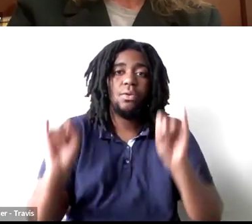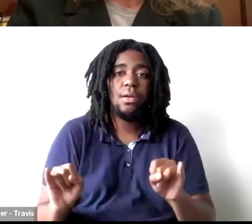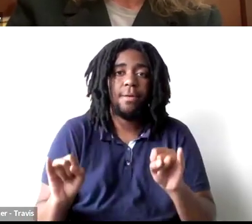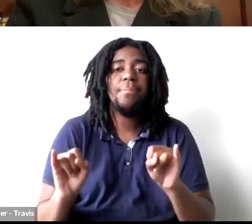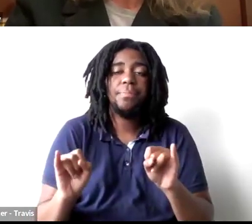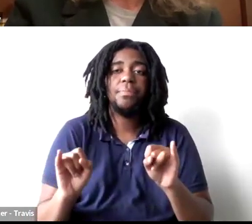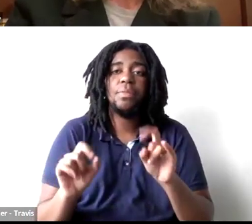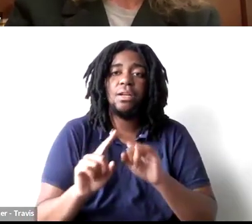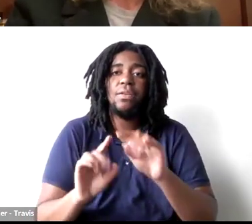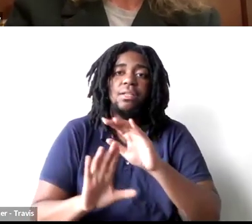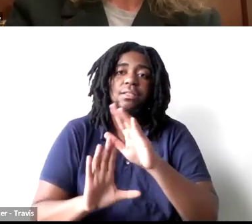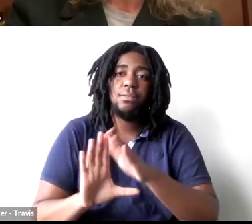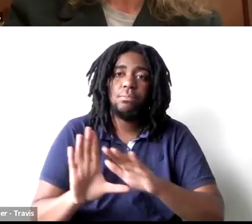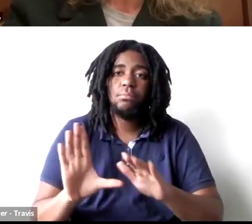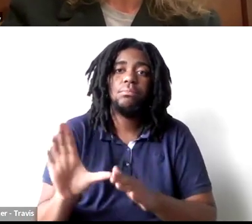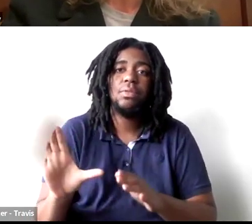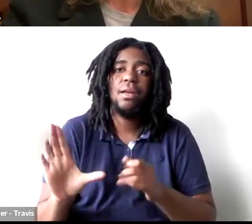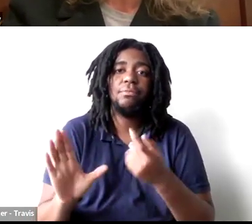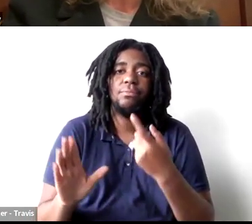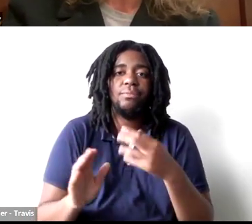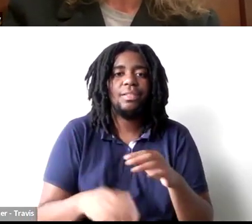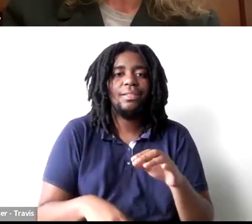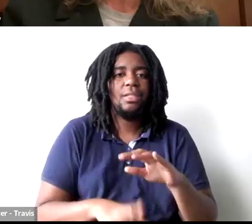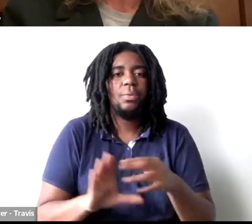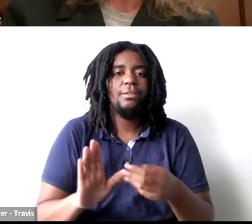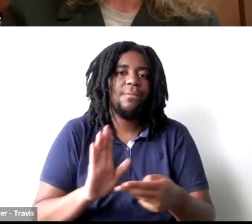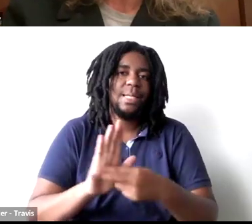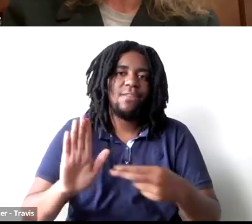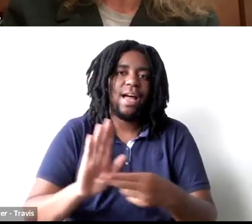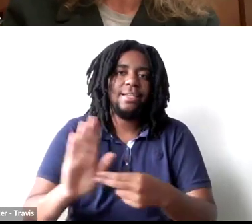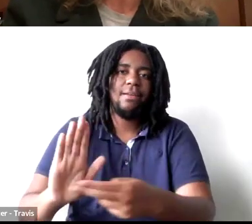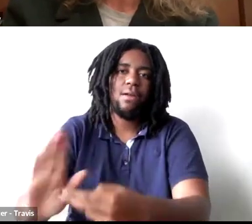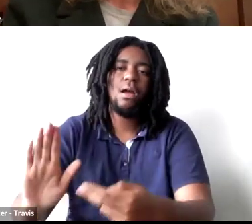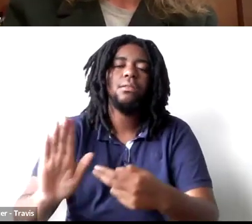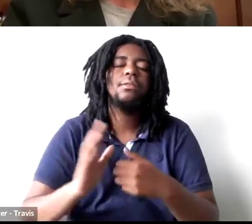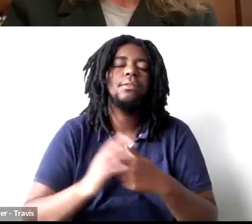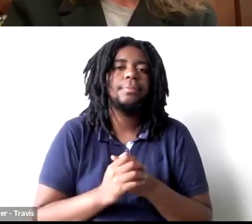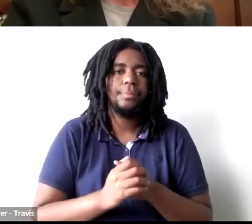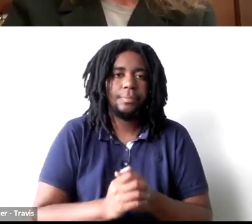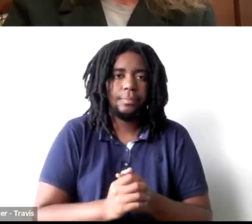they have been identifying people in silhouettes in their collection. And I know that